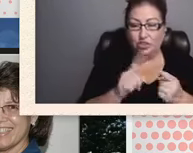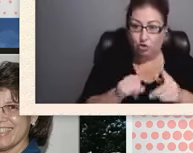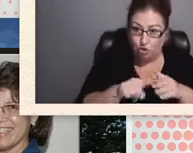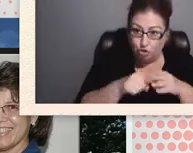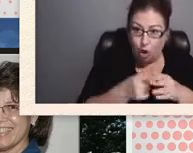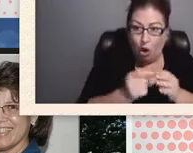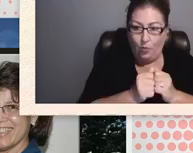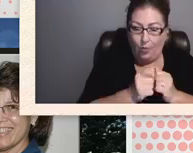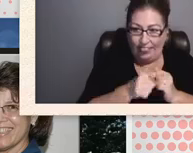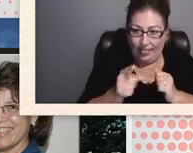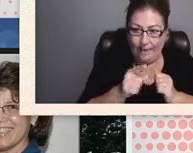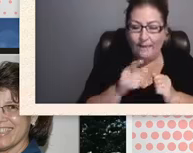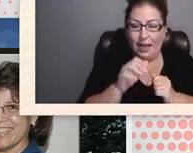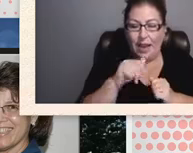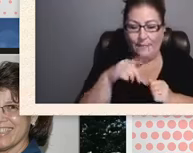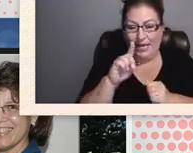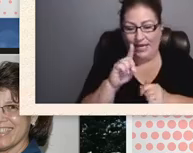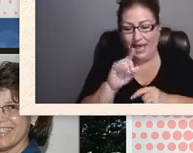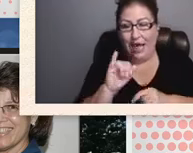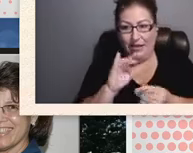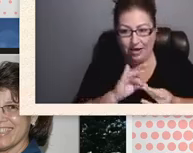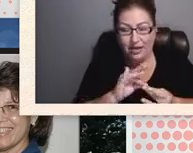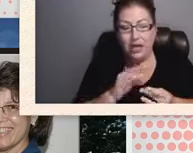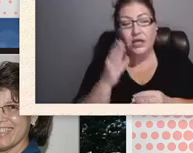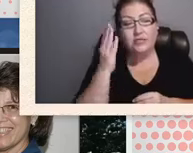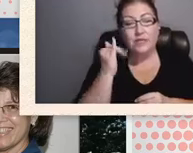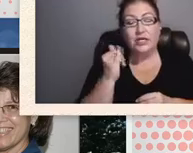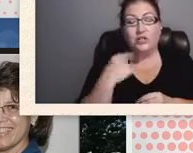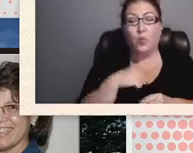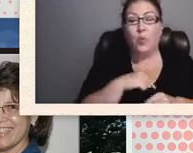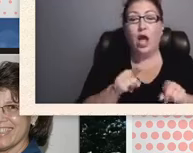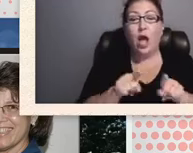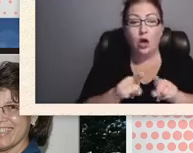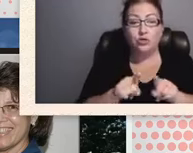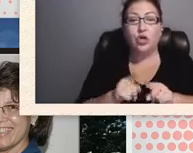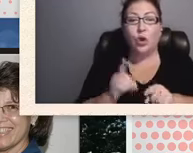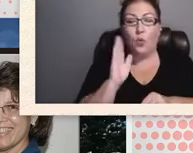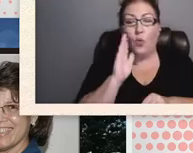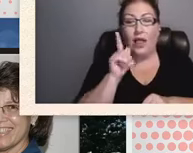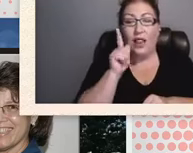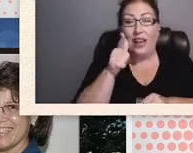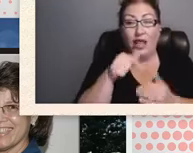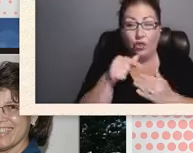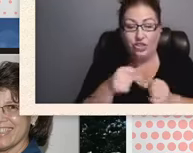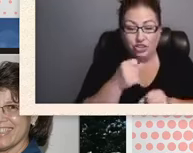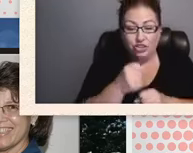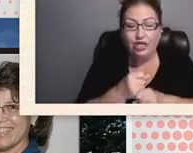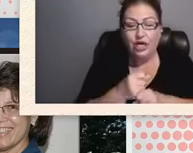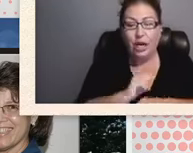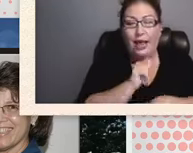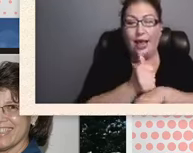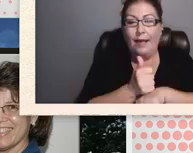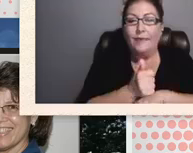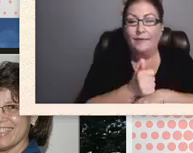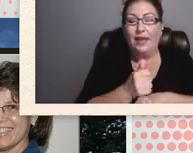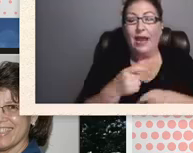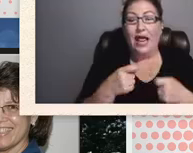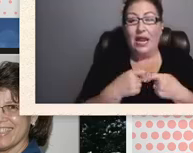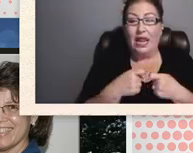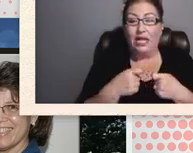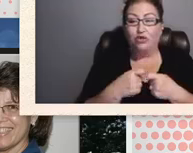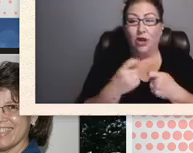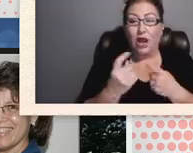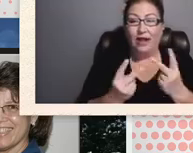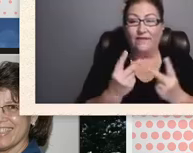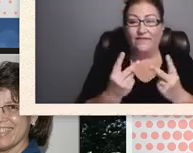in APD iConnect is that we are also going to, later this year, implement electronic visit